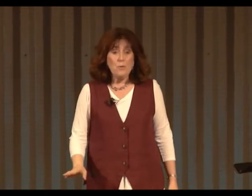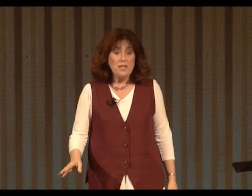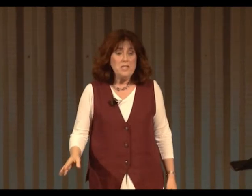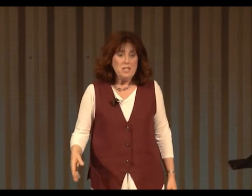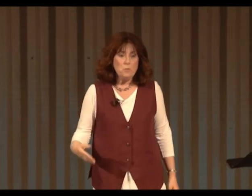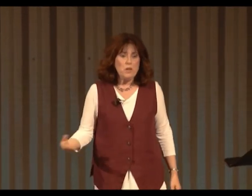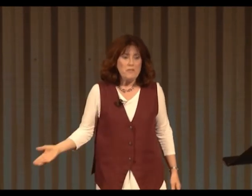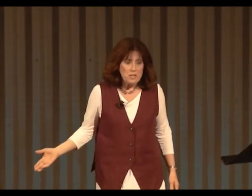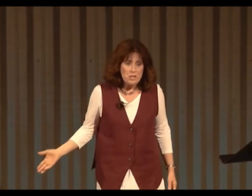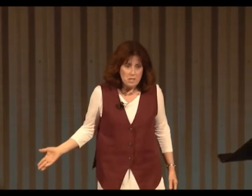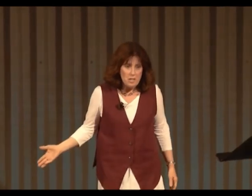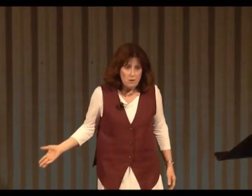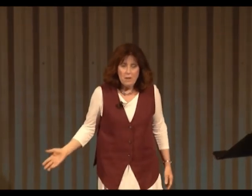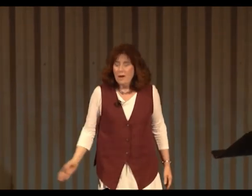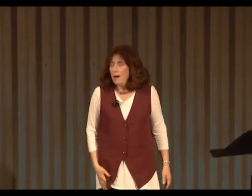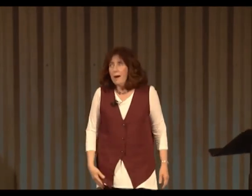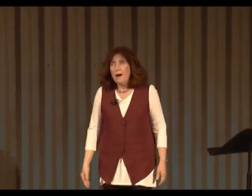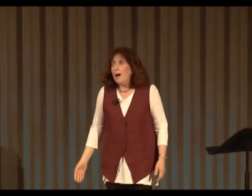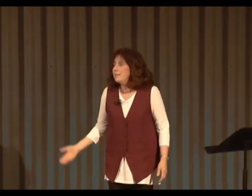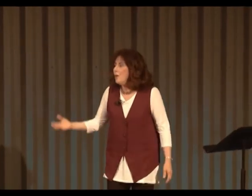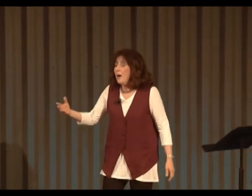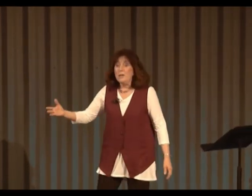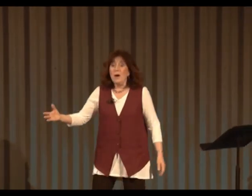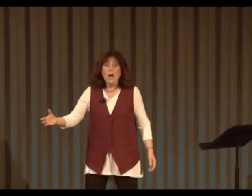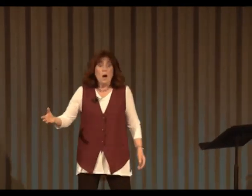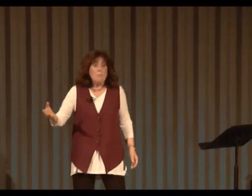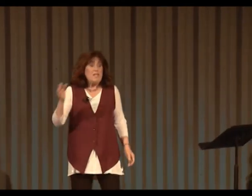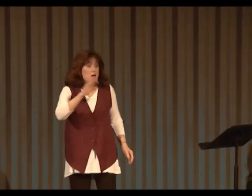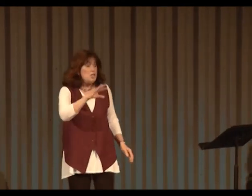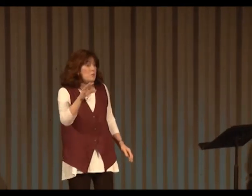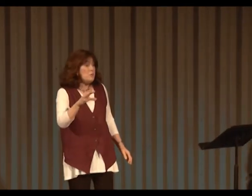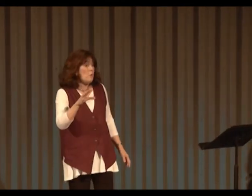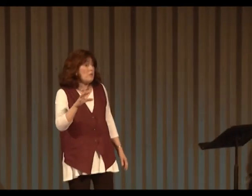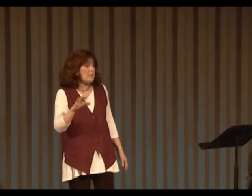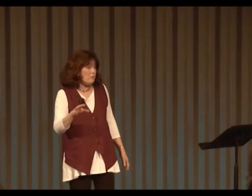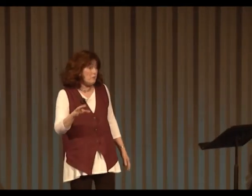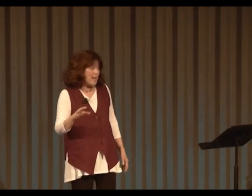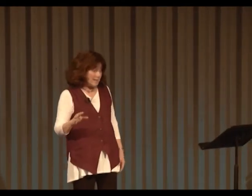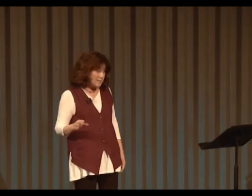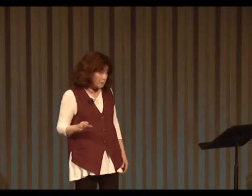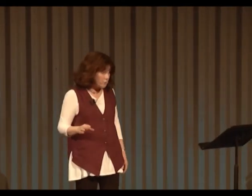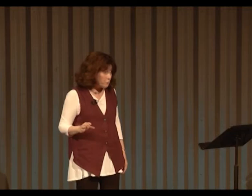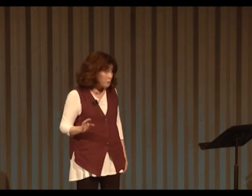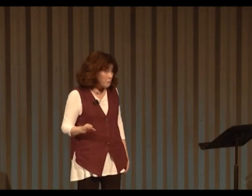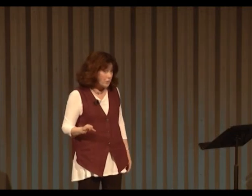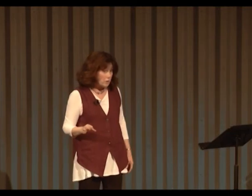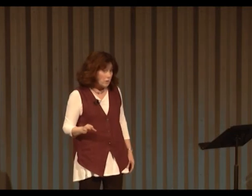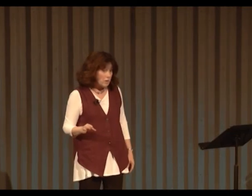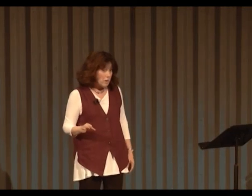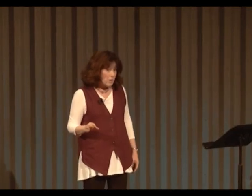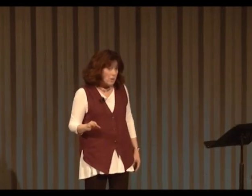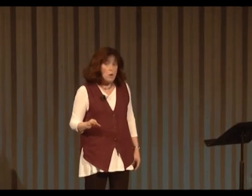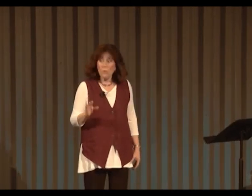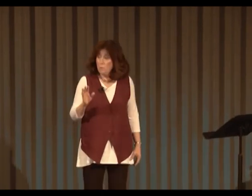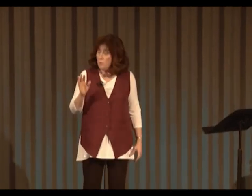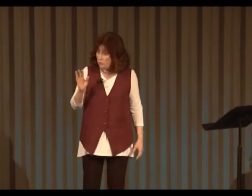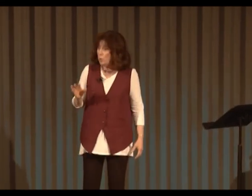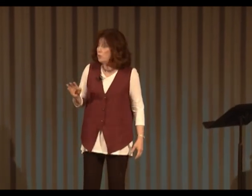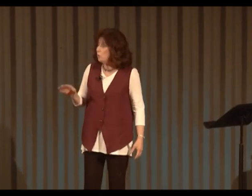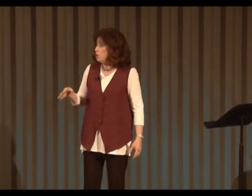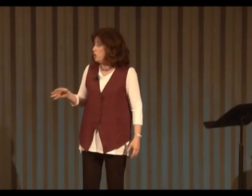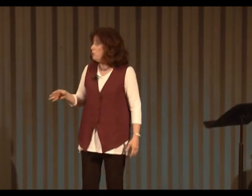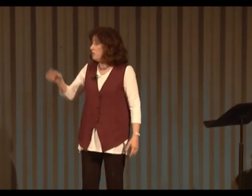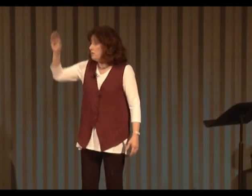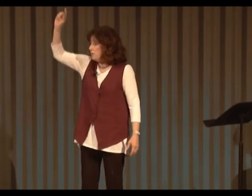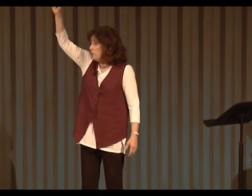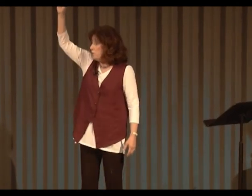Like God really needs more kvetches, you know? So anyway, because she was both clever and a skillful speaker,